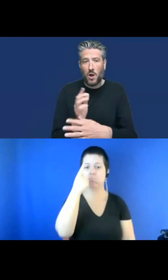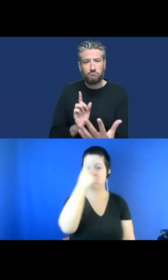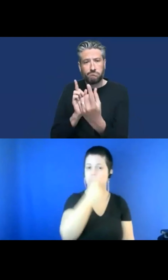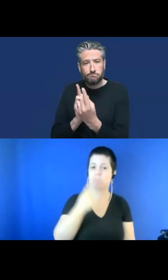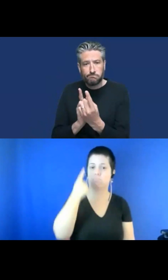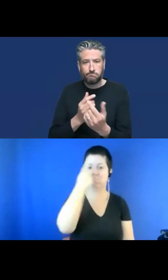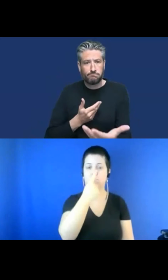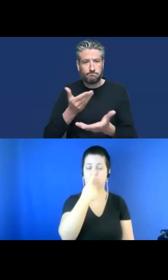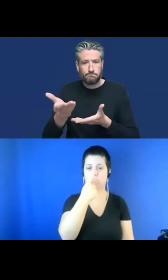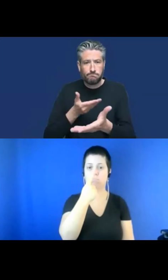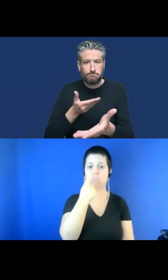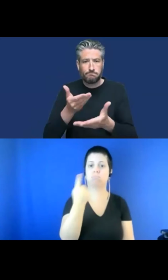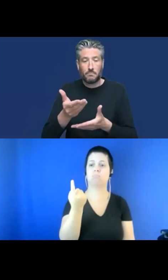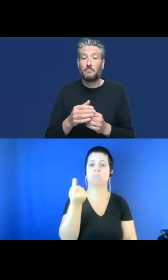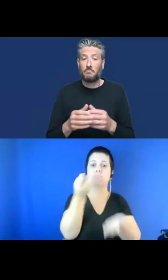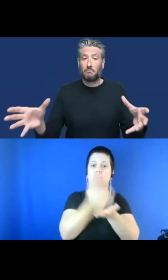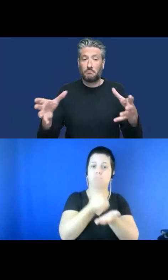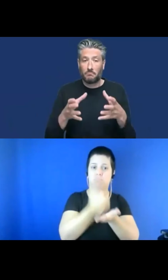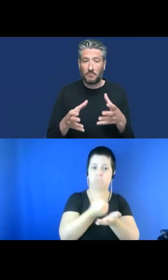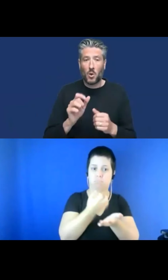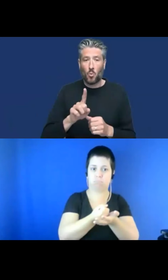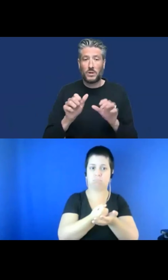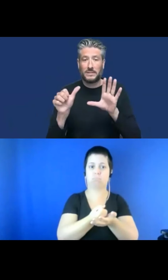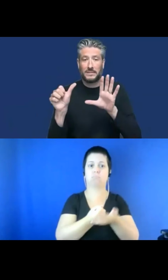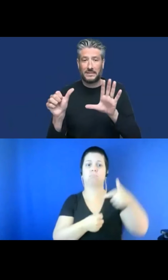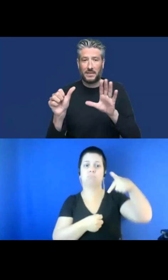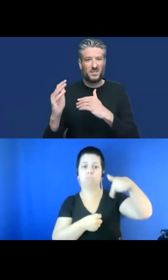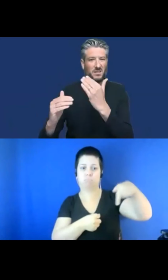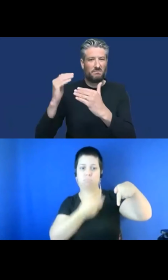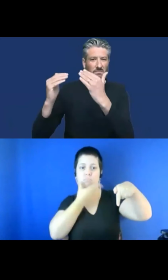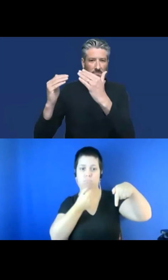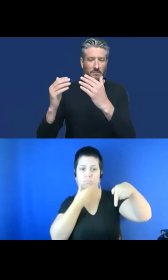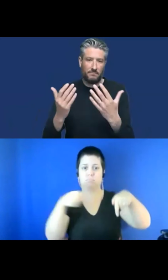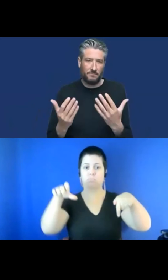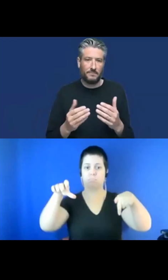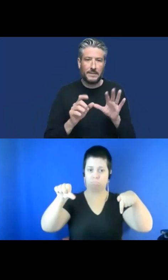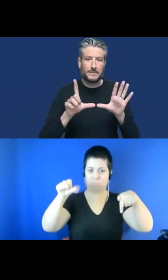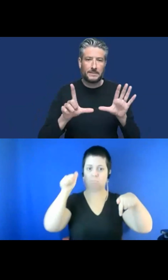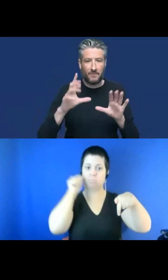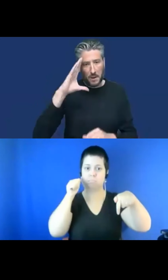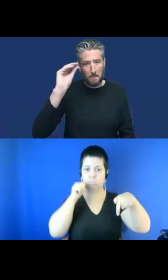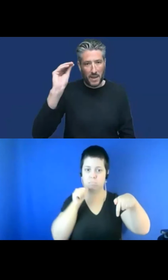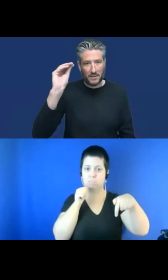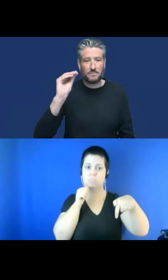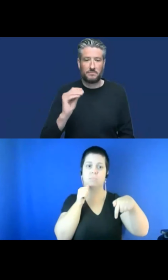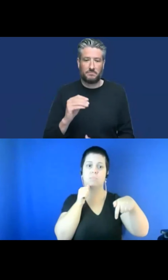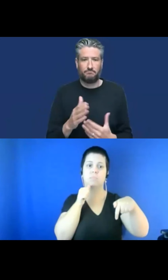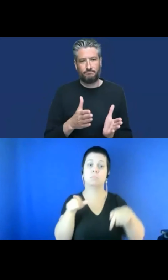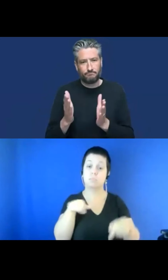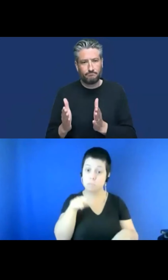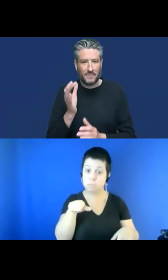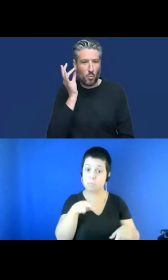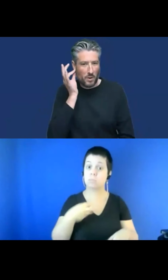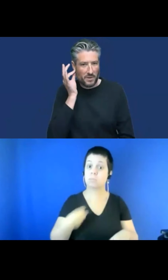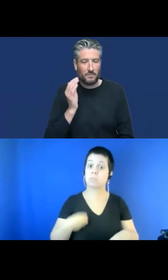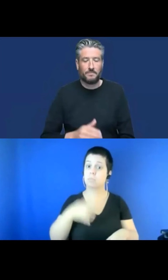16 older adults, 7 men and 9 women, that are living with acquired or age-related deafblindness. They were all over the